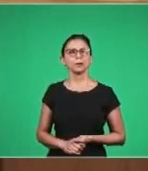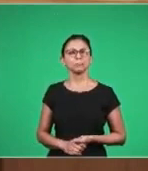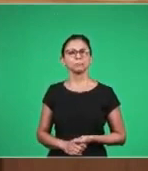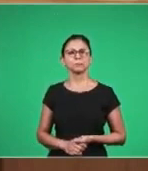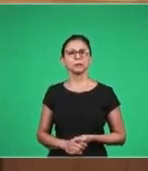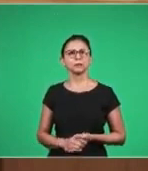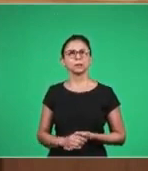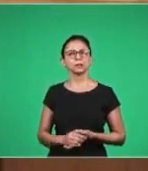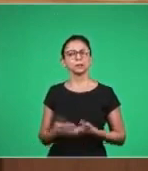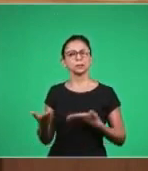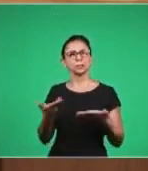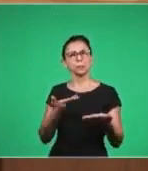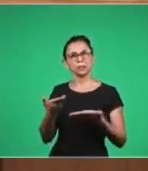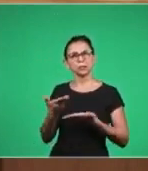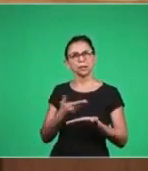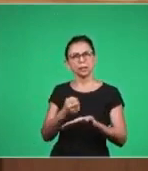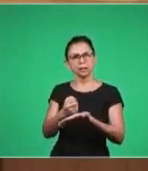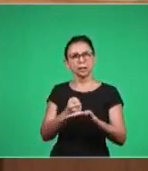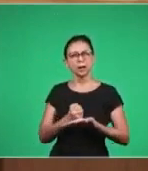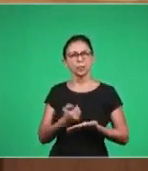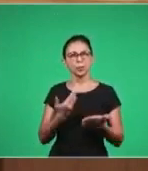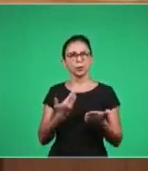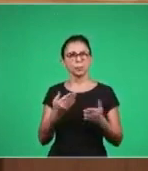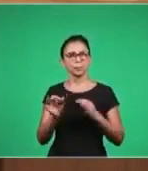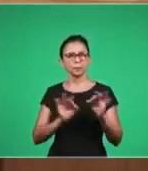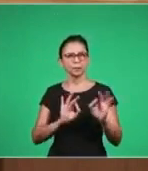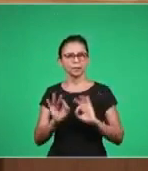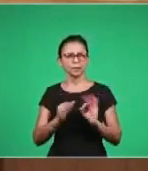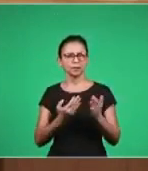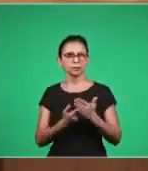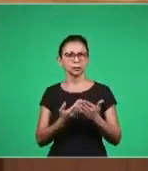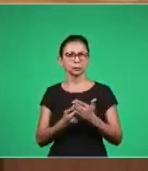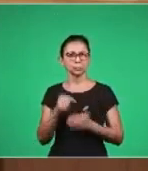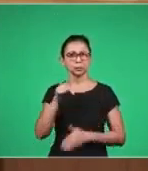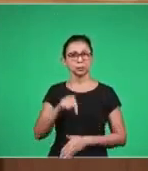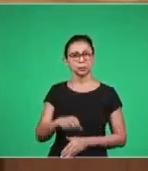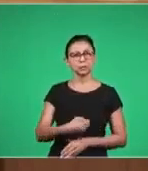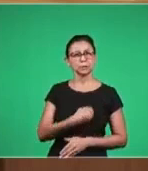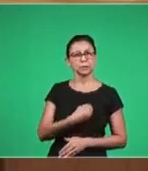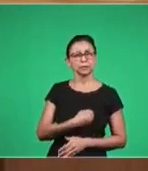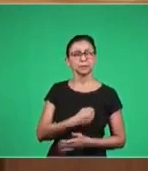people participating in the Sunday school with us that we invited,